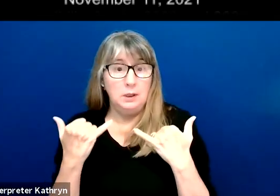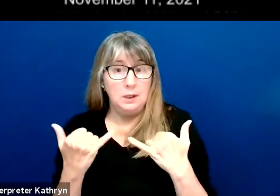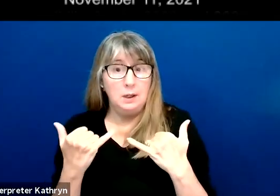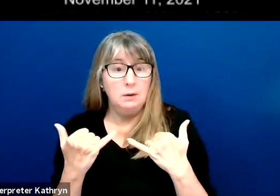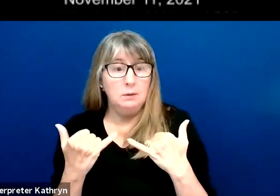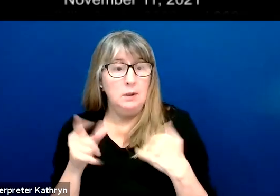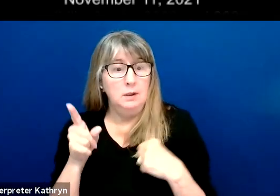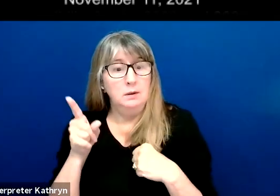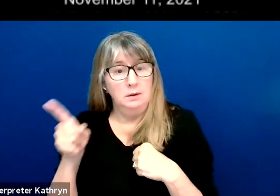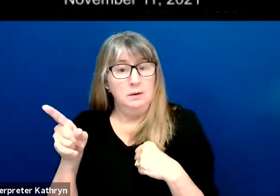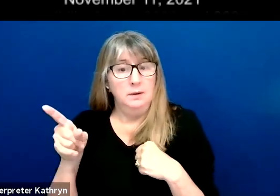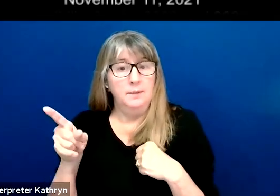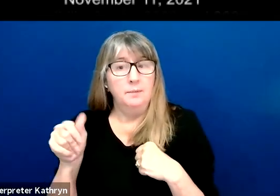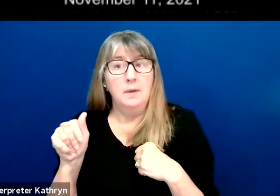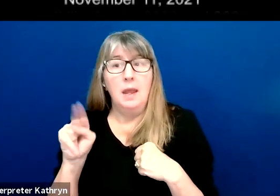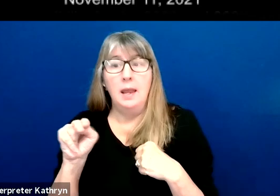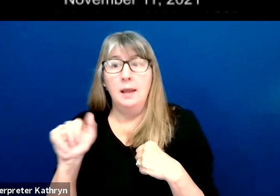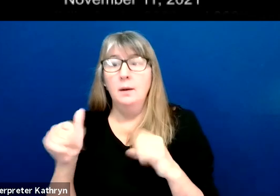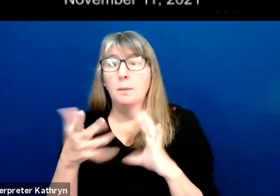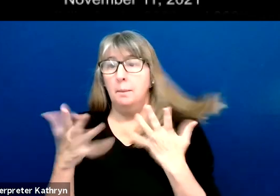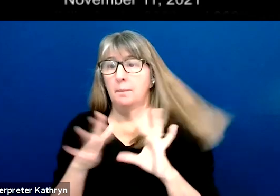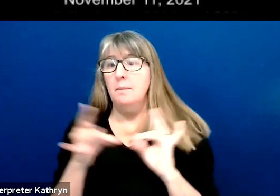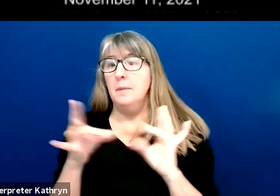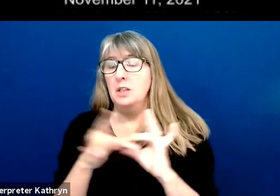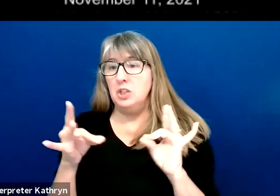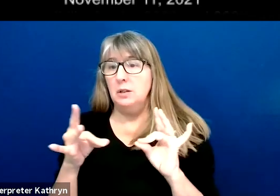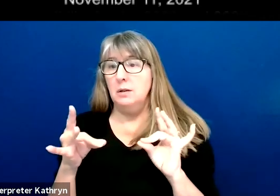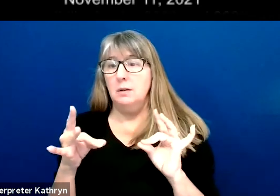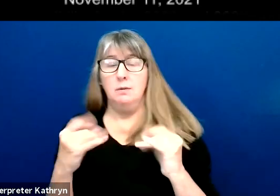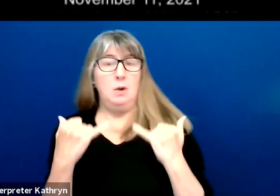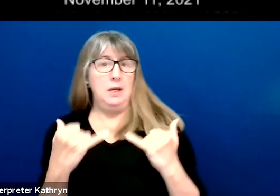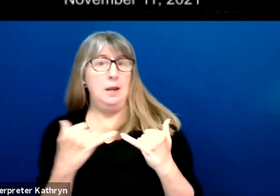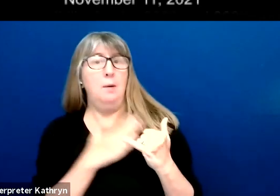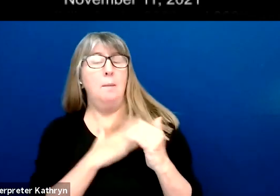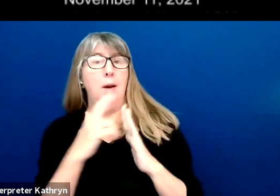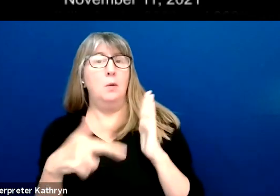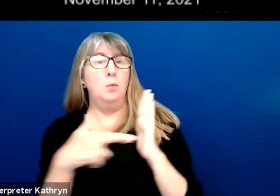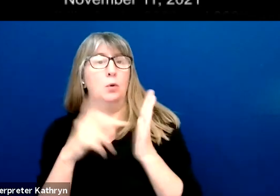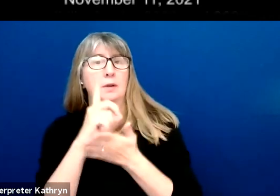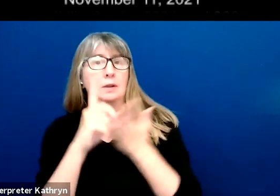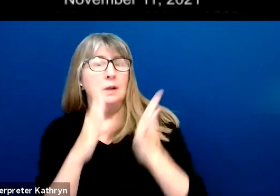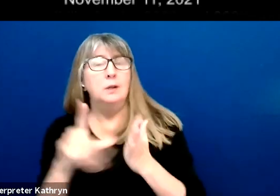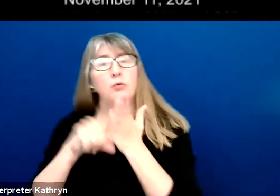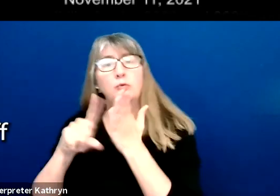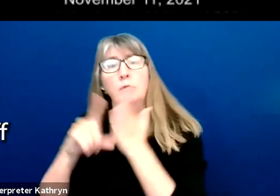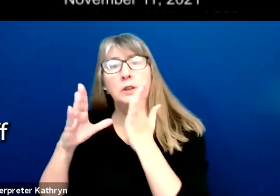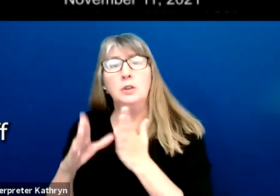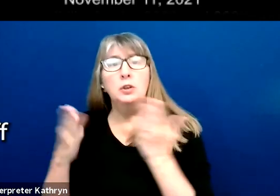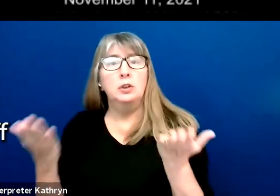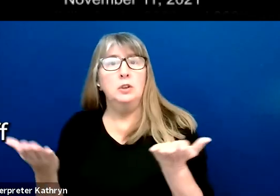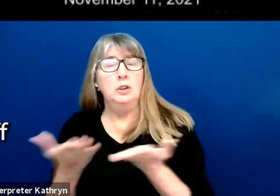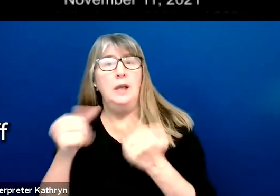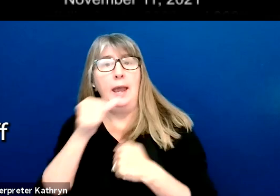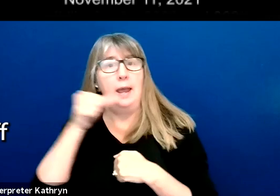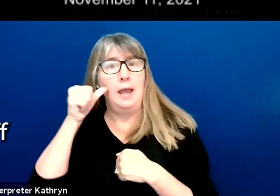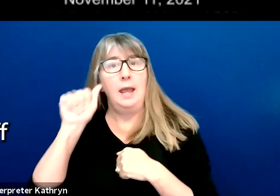mentioned, my current role is as a designer or researcher at Amazon, where I'm working